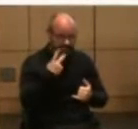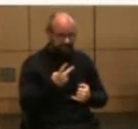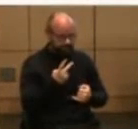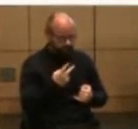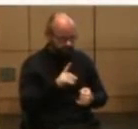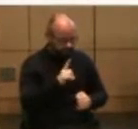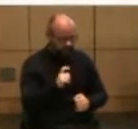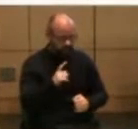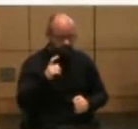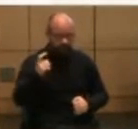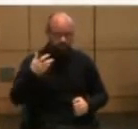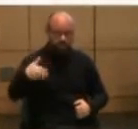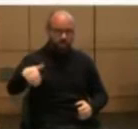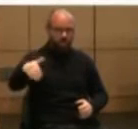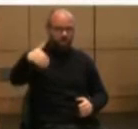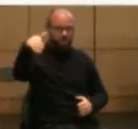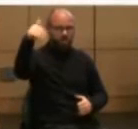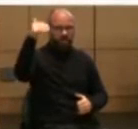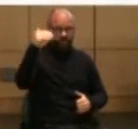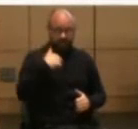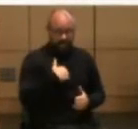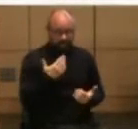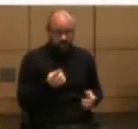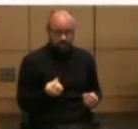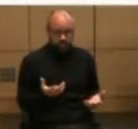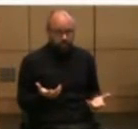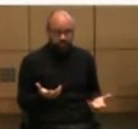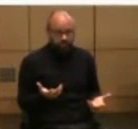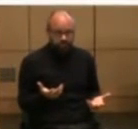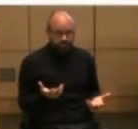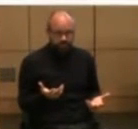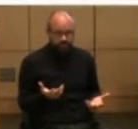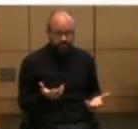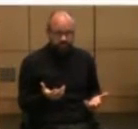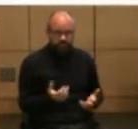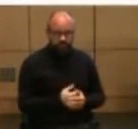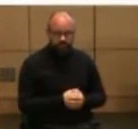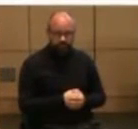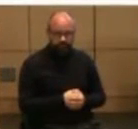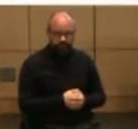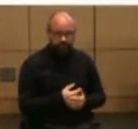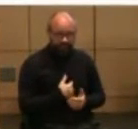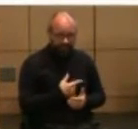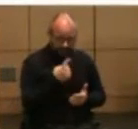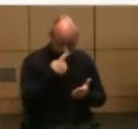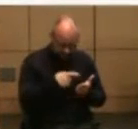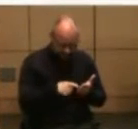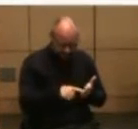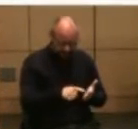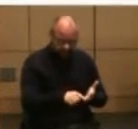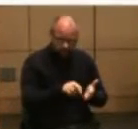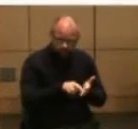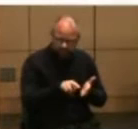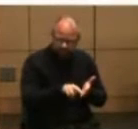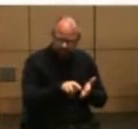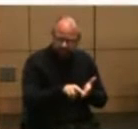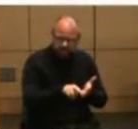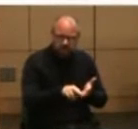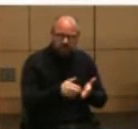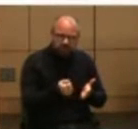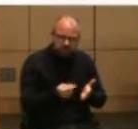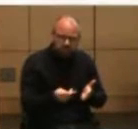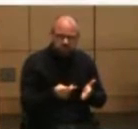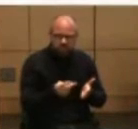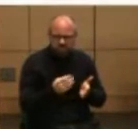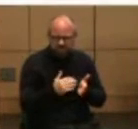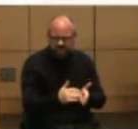diagnosis, and I didn't know what to do. And so looked into the literature, realized there were some studies, and I'll go into this a